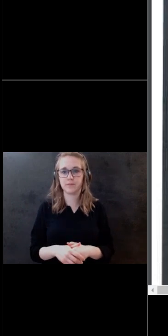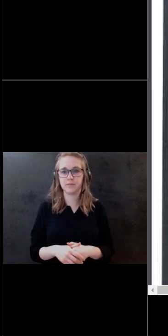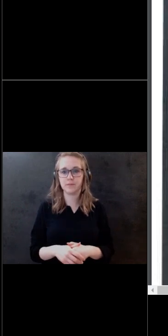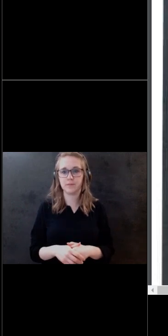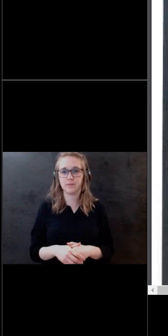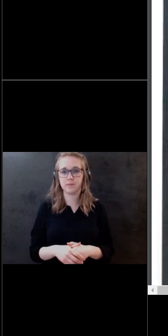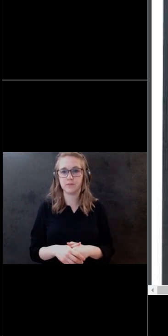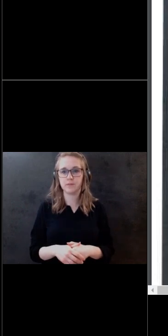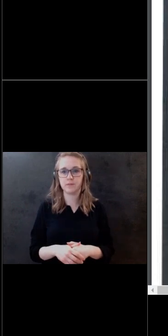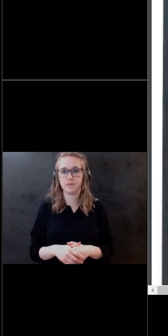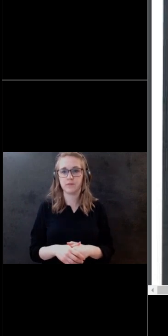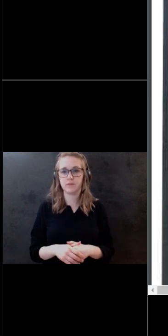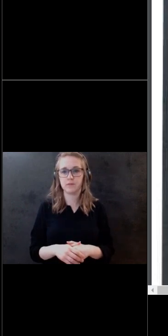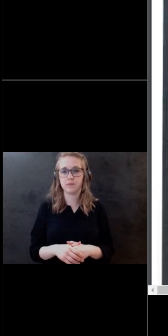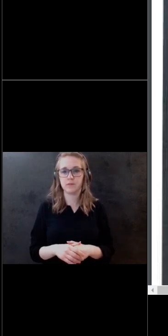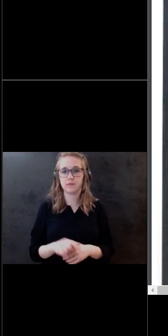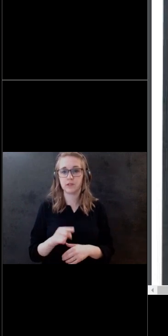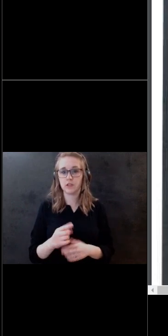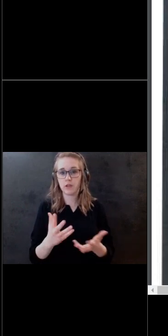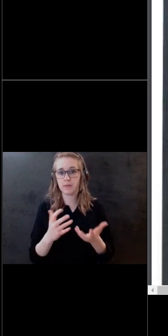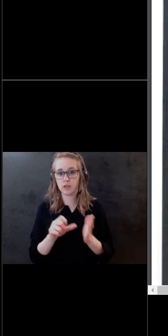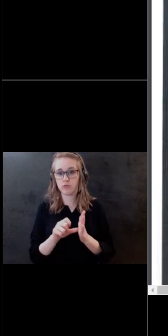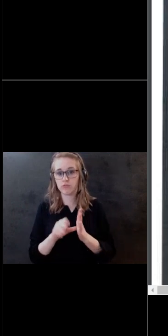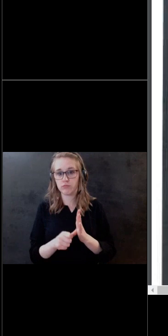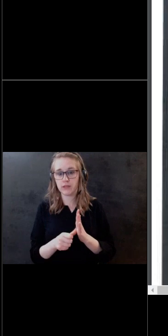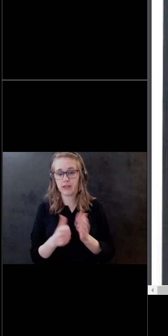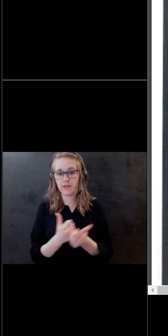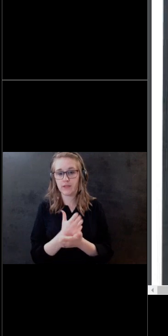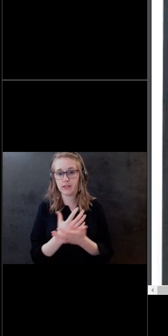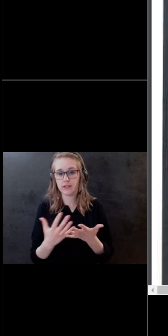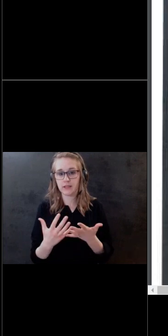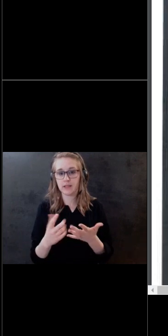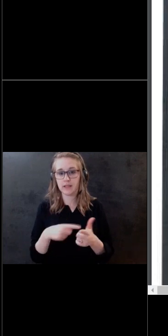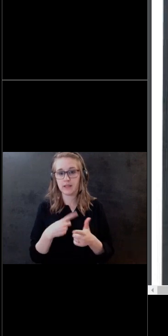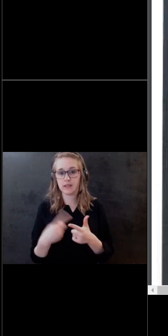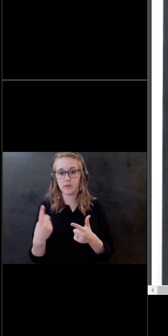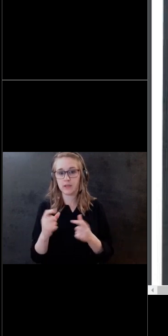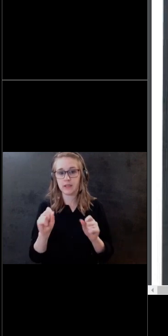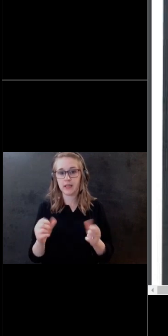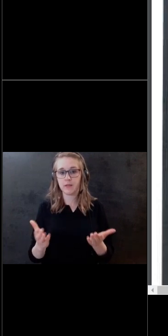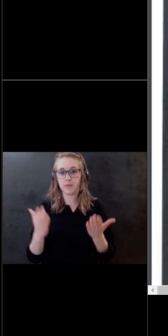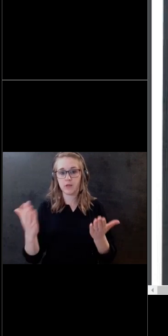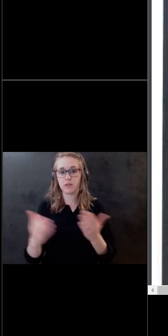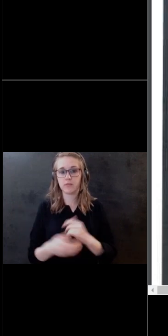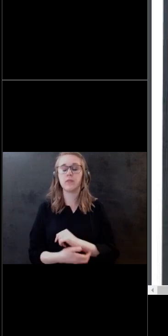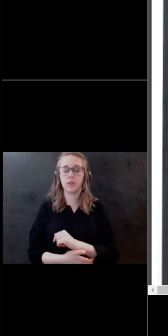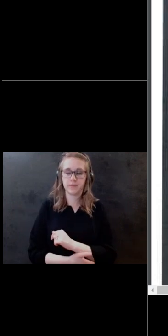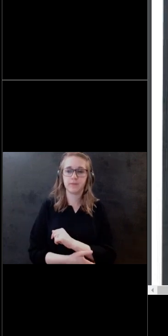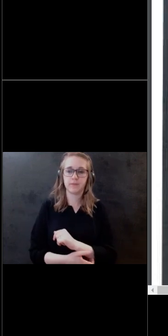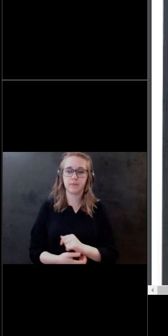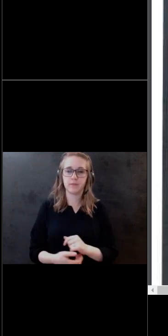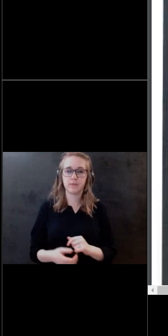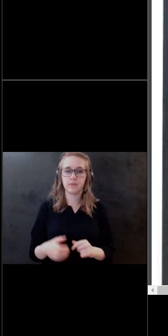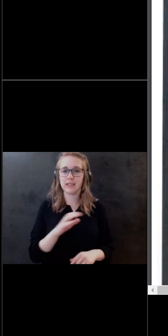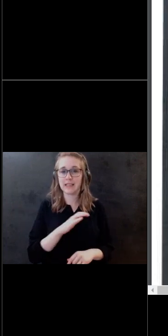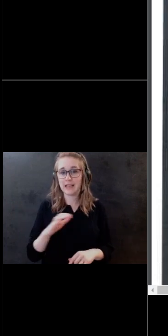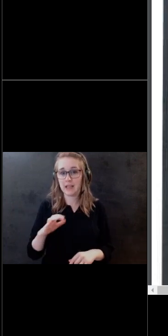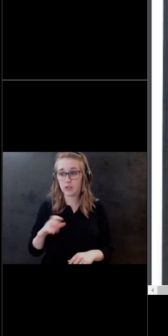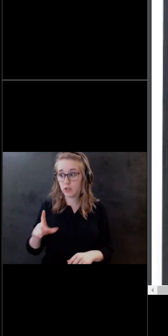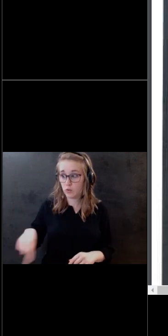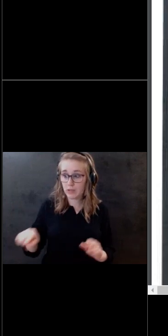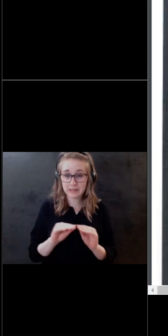Would you like me to reiterate everything that you have said so that absolutely. Someone could make and a motion if they like desire? Absolutely. And if anybody would like to make that motion, then I'll entertain that motion. But okay. Let's have council be absolutely